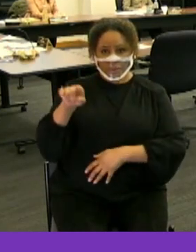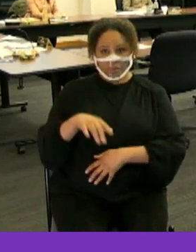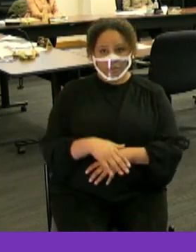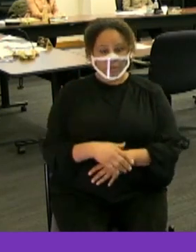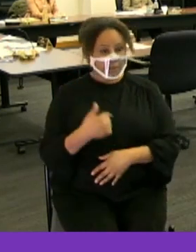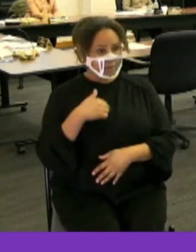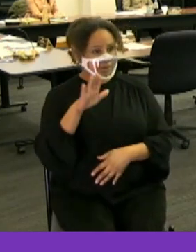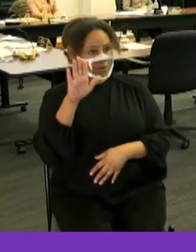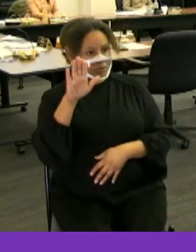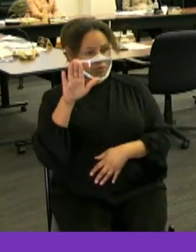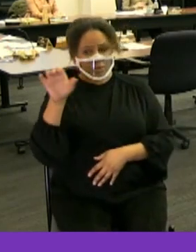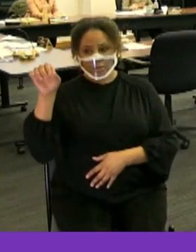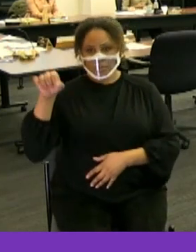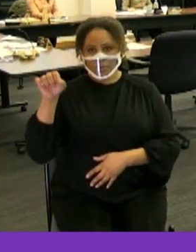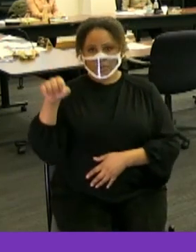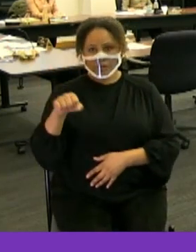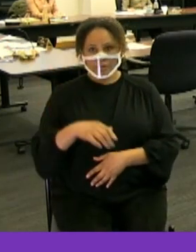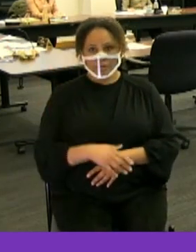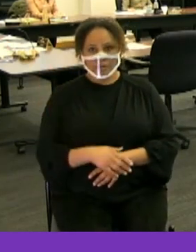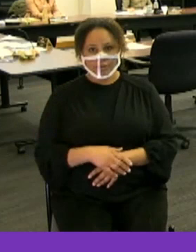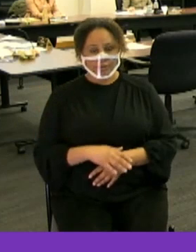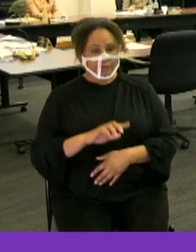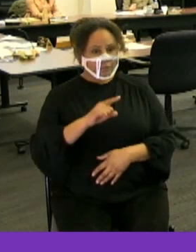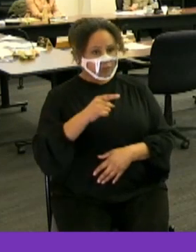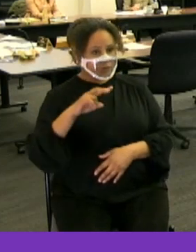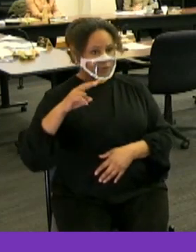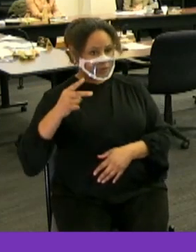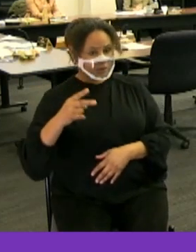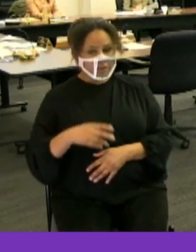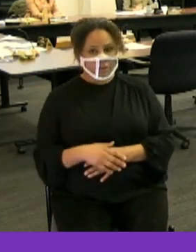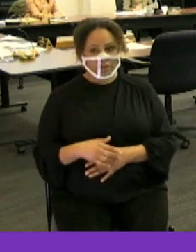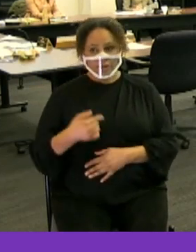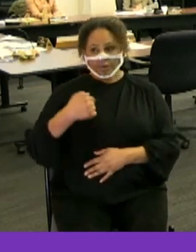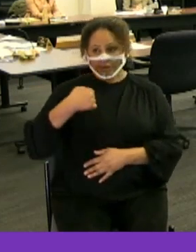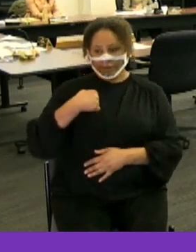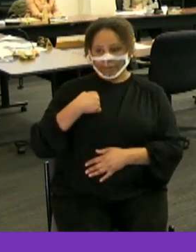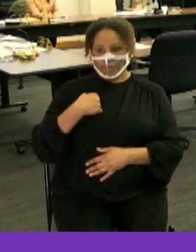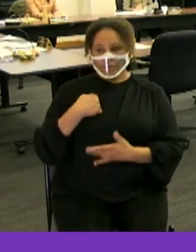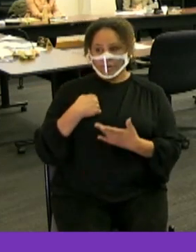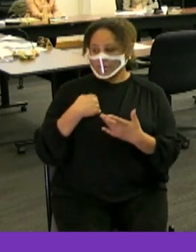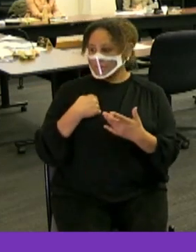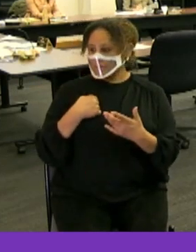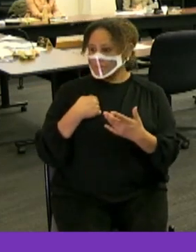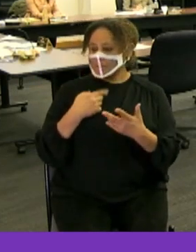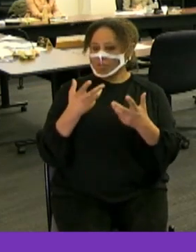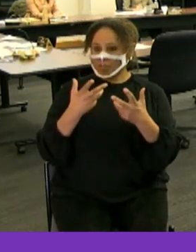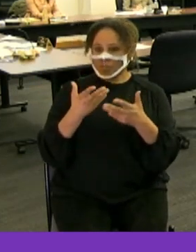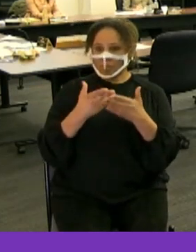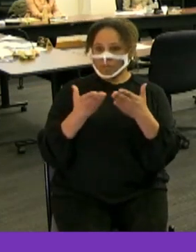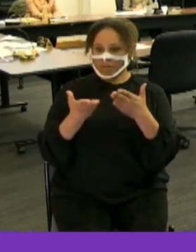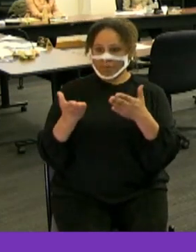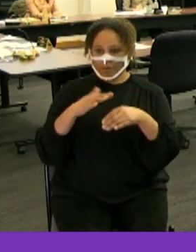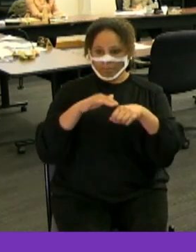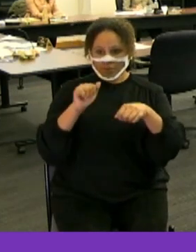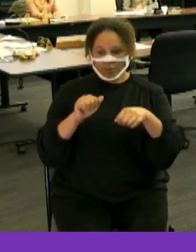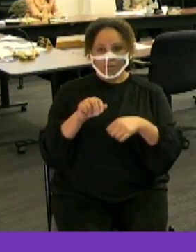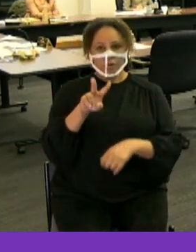Do you? Yes. There was a second. Yeah. There is a second.